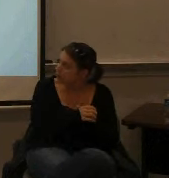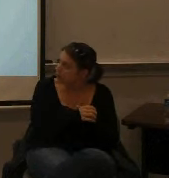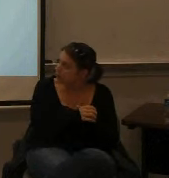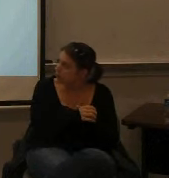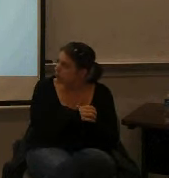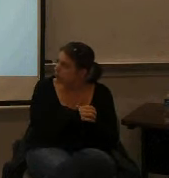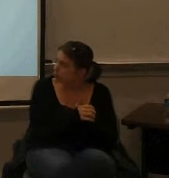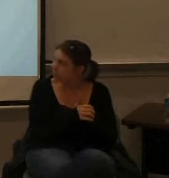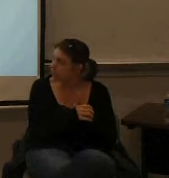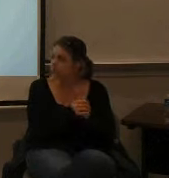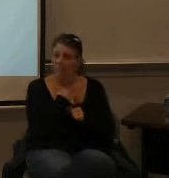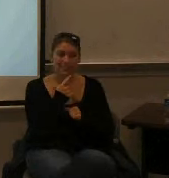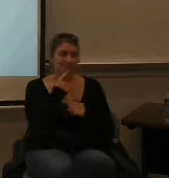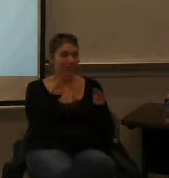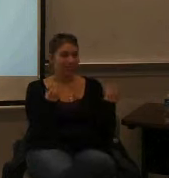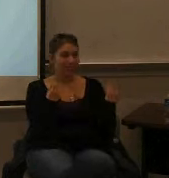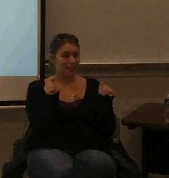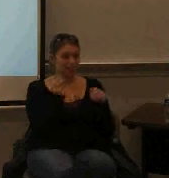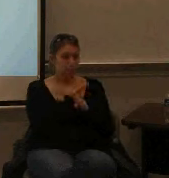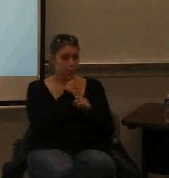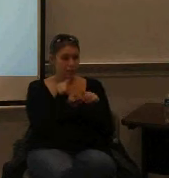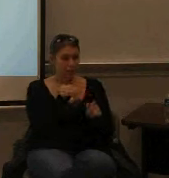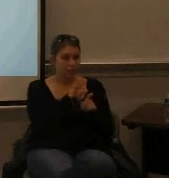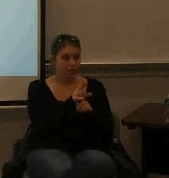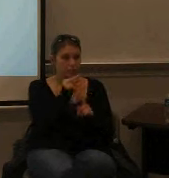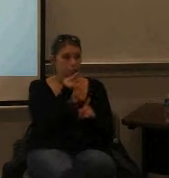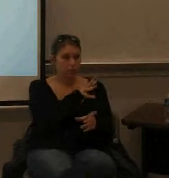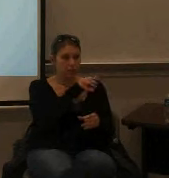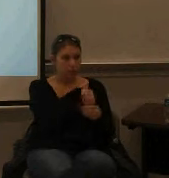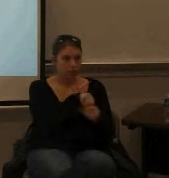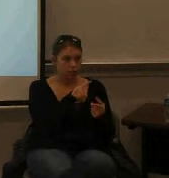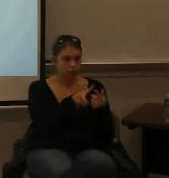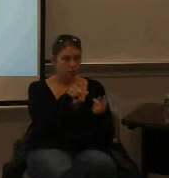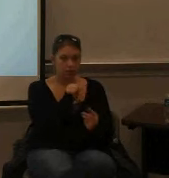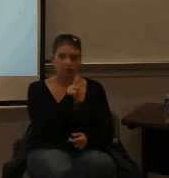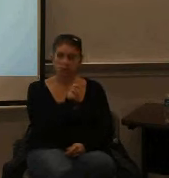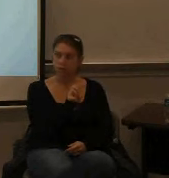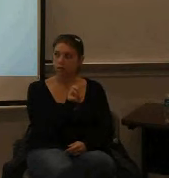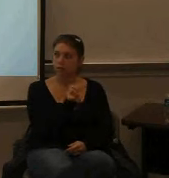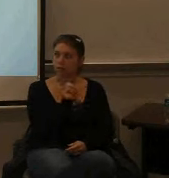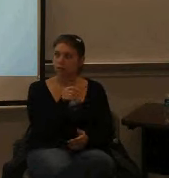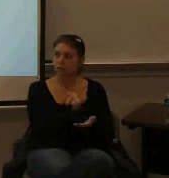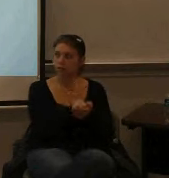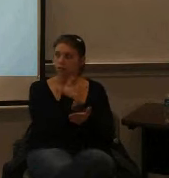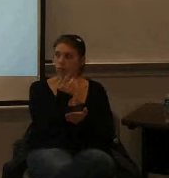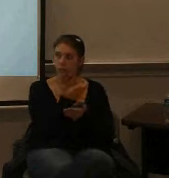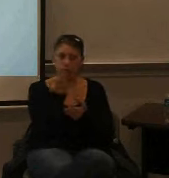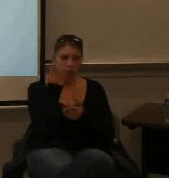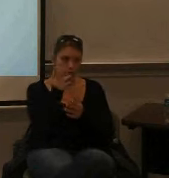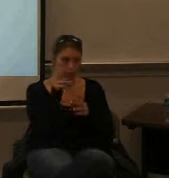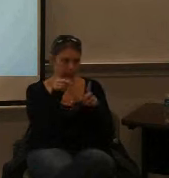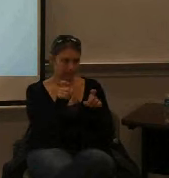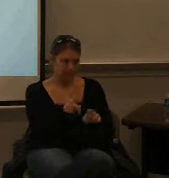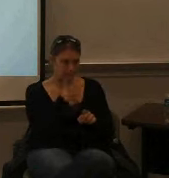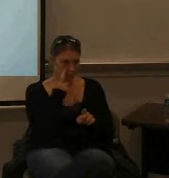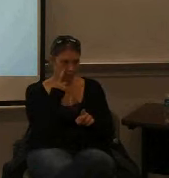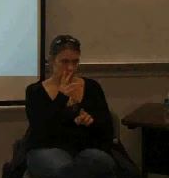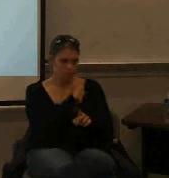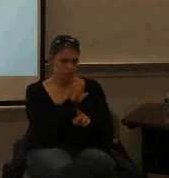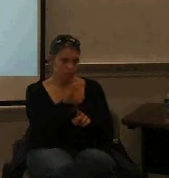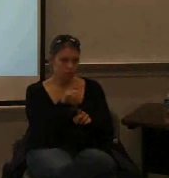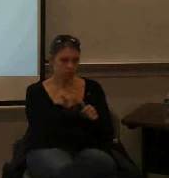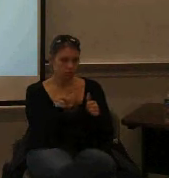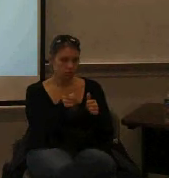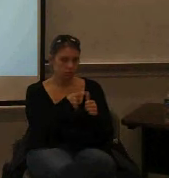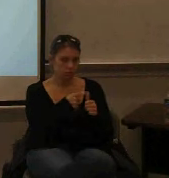that land use can affect nutrient input into the lake, and so that's the one thing you'll assess if you're